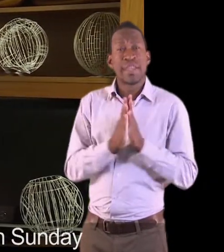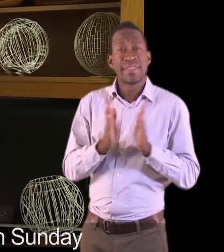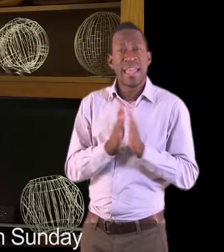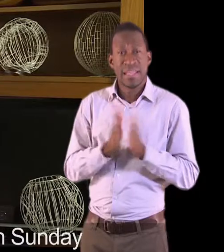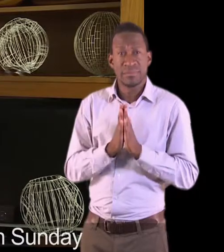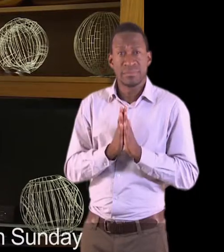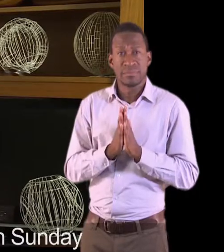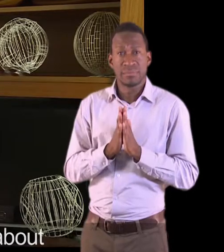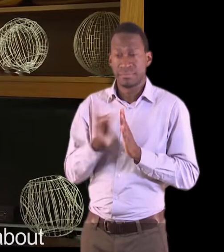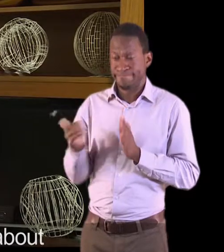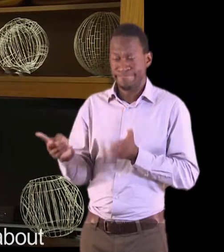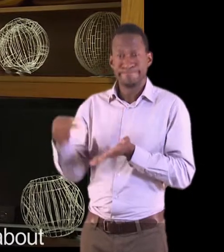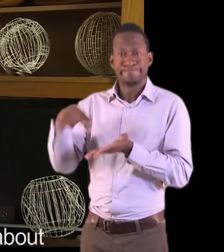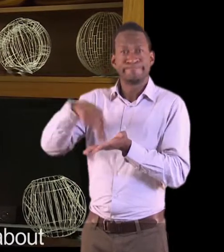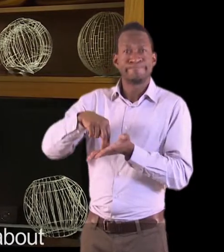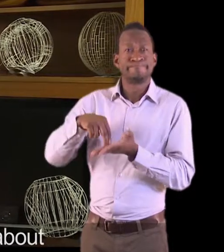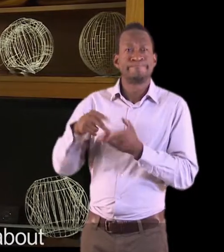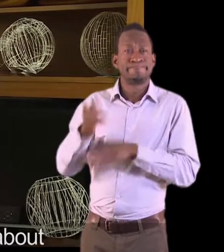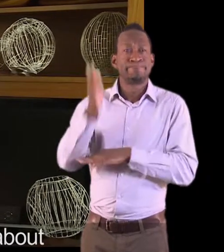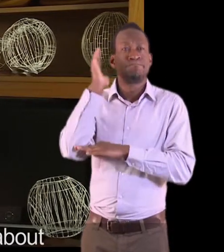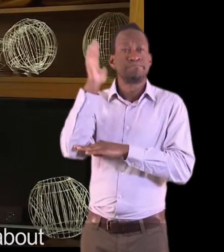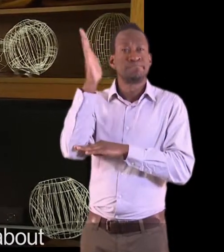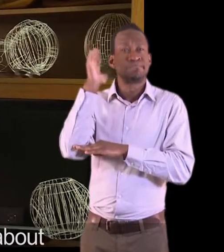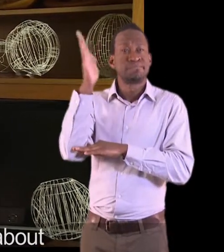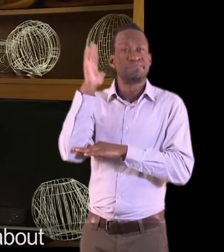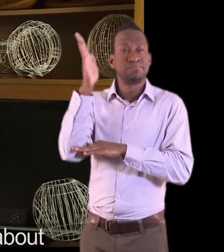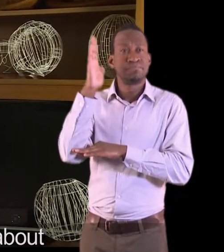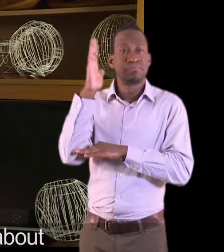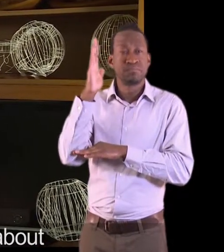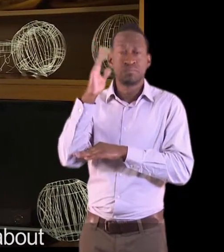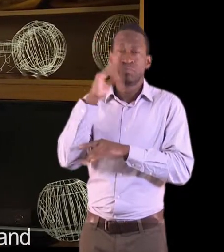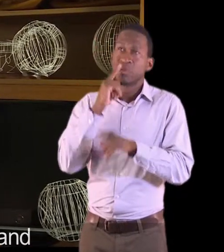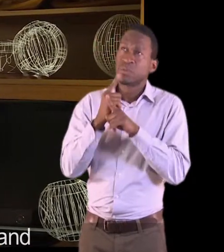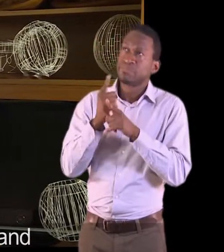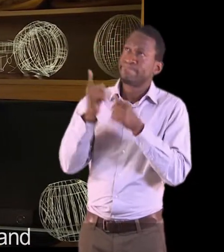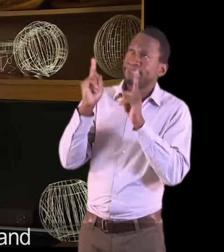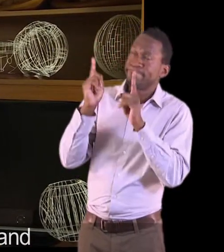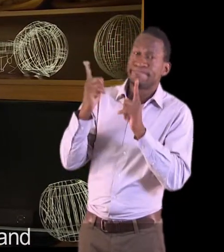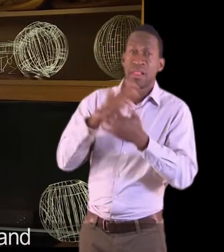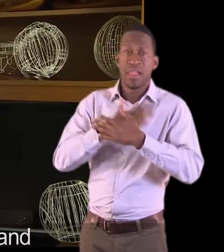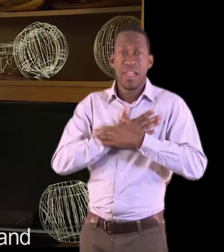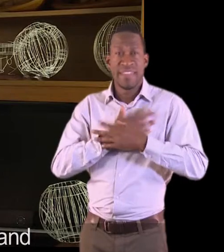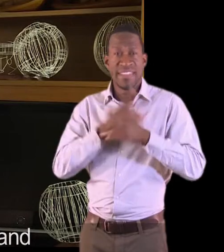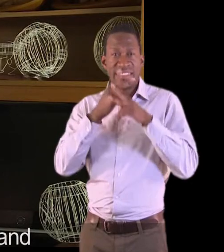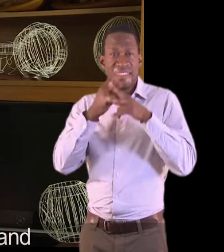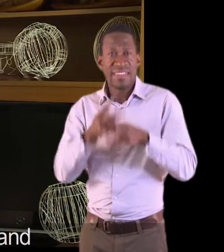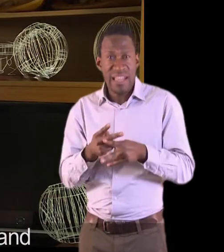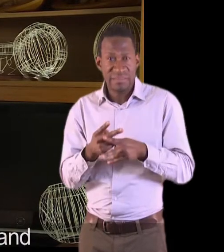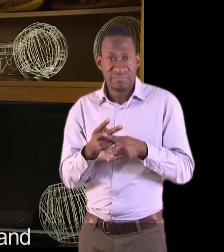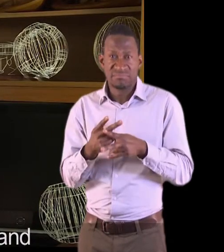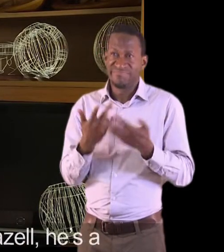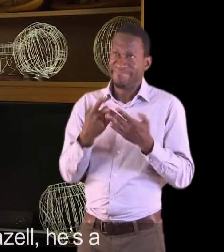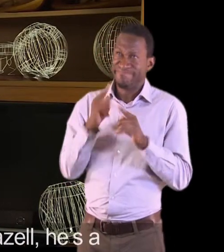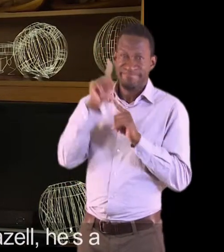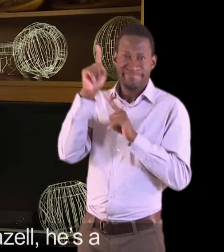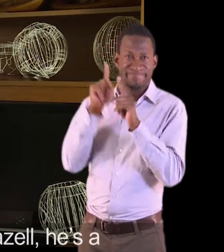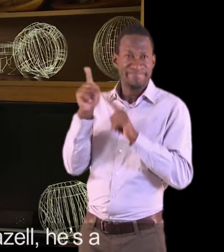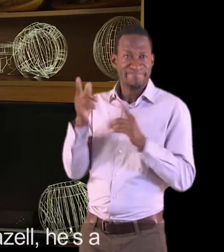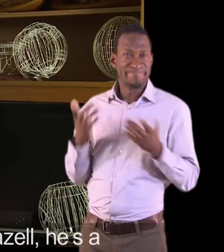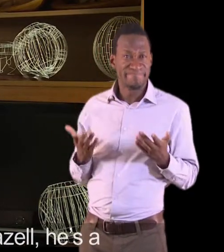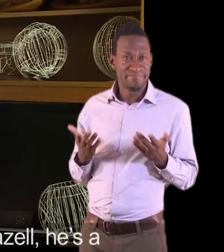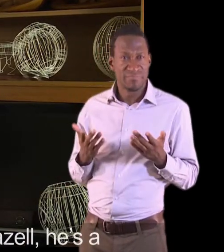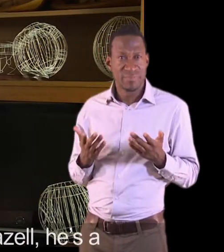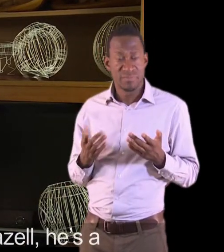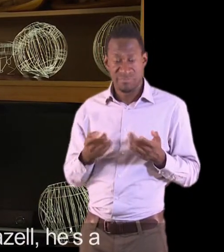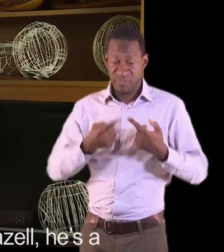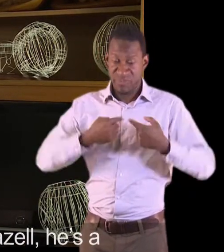the service and preach to us about the loving care and this, that and the other. Well, we had a